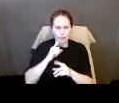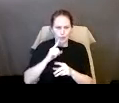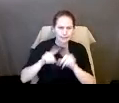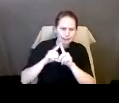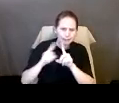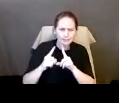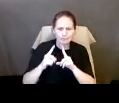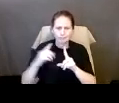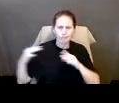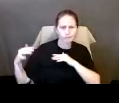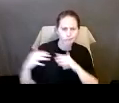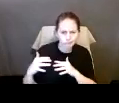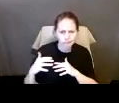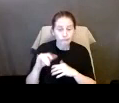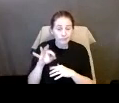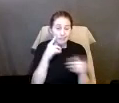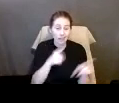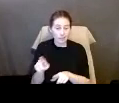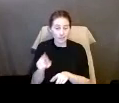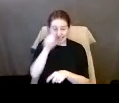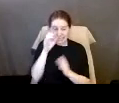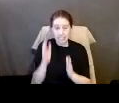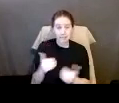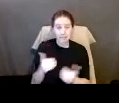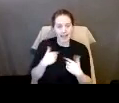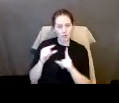if it were to have happened. And the Egyptians had words for